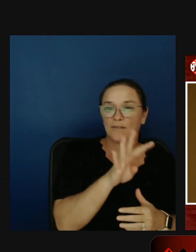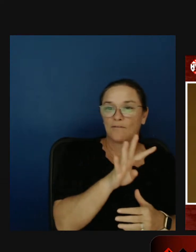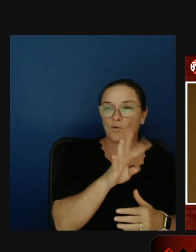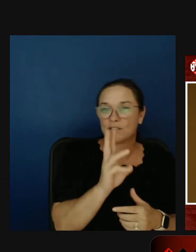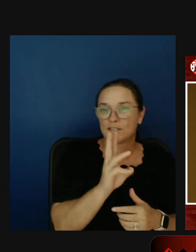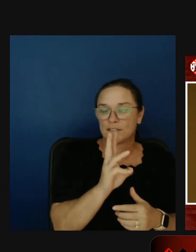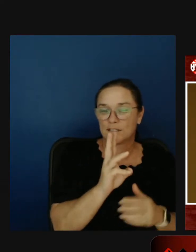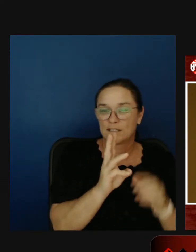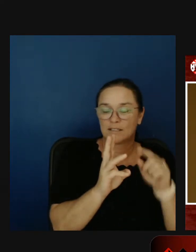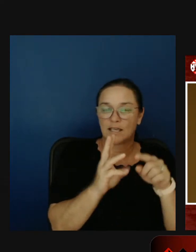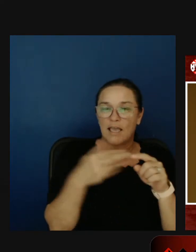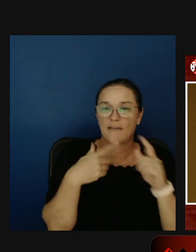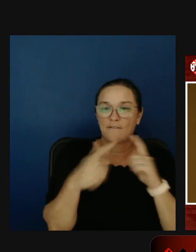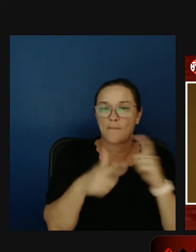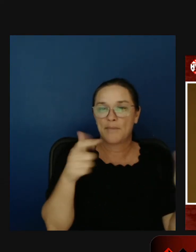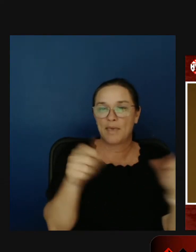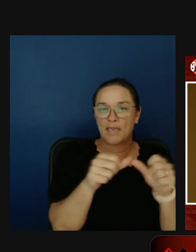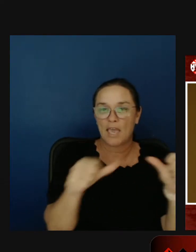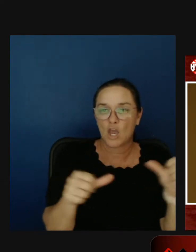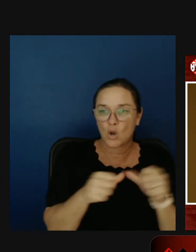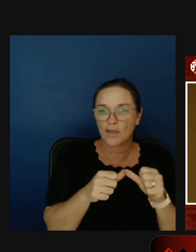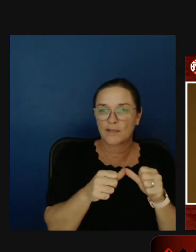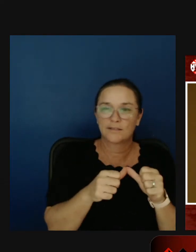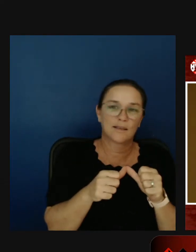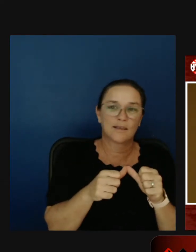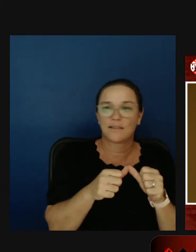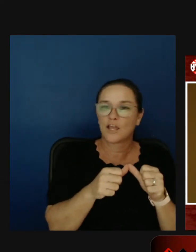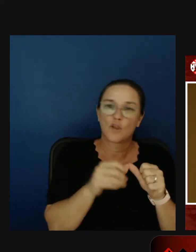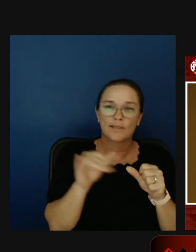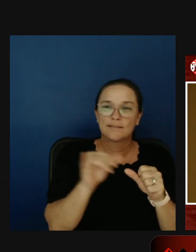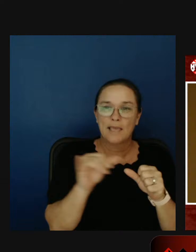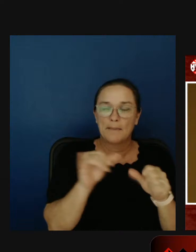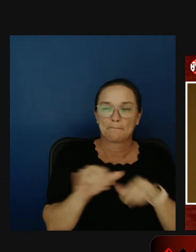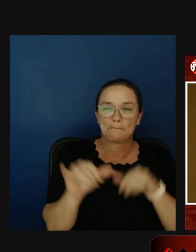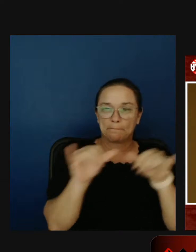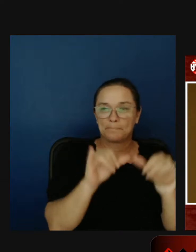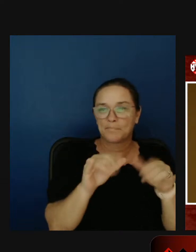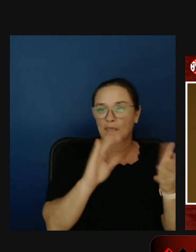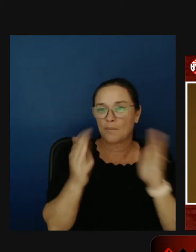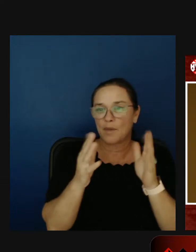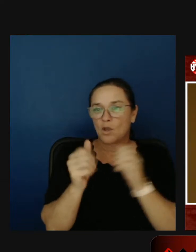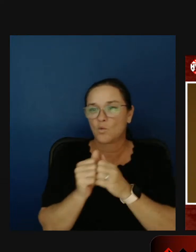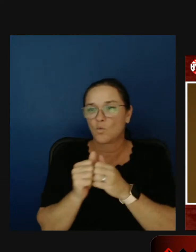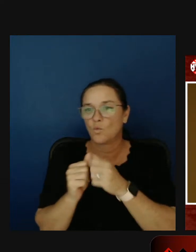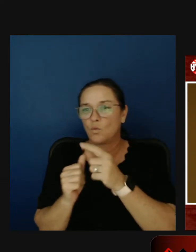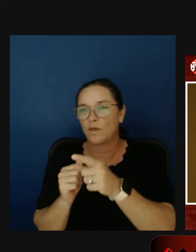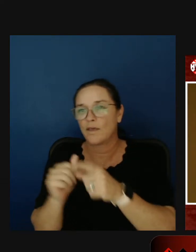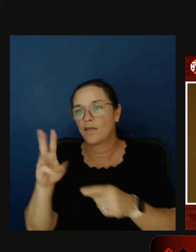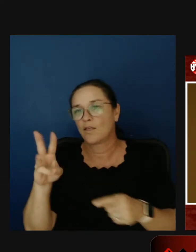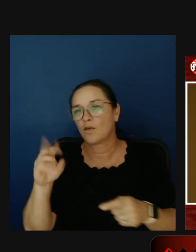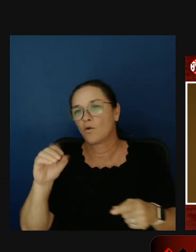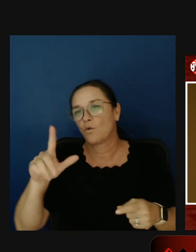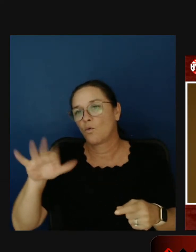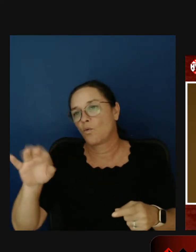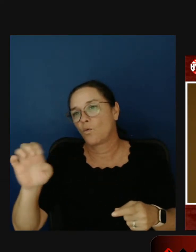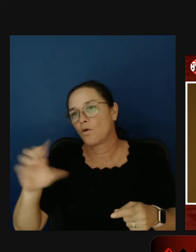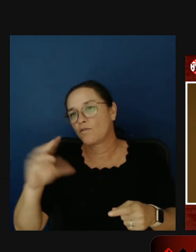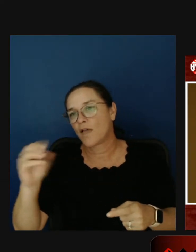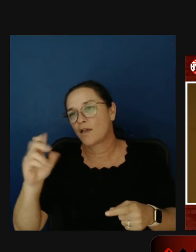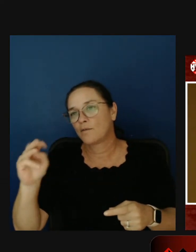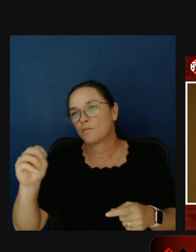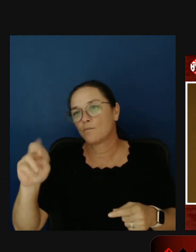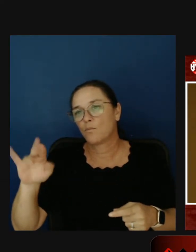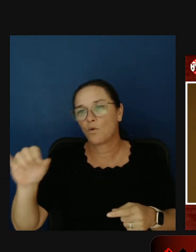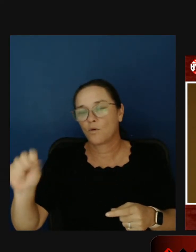has huge areas that are mapped the same and the young lava flows mapped out, versus the Wolf and Morris map, which is really a template for